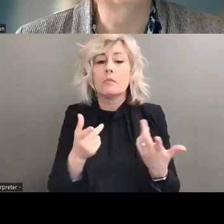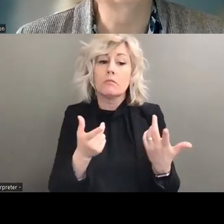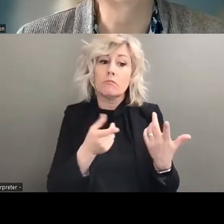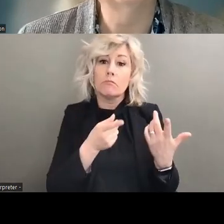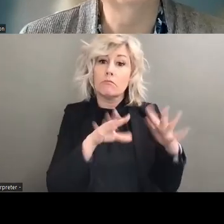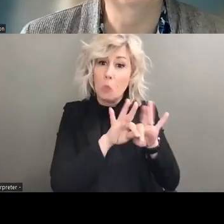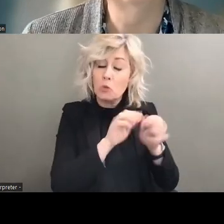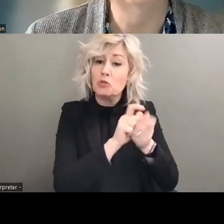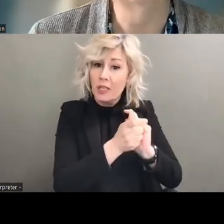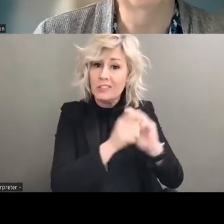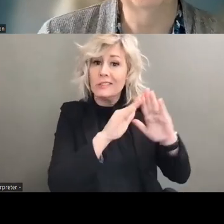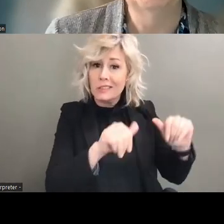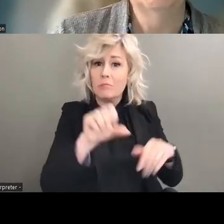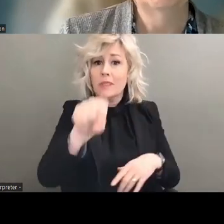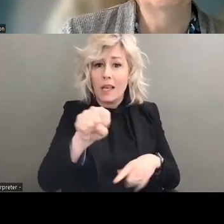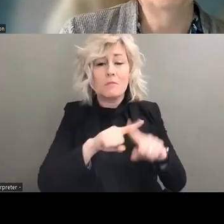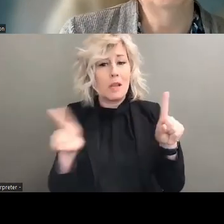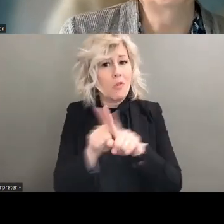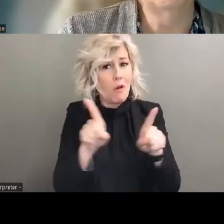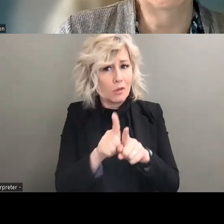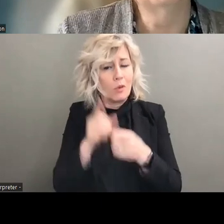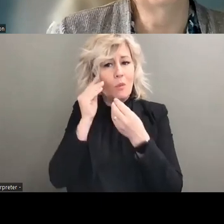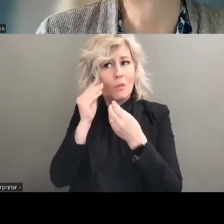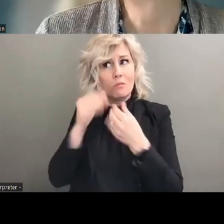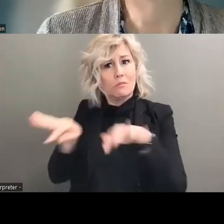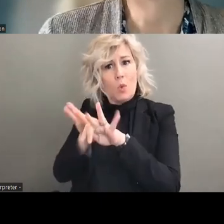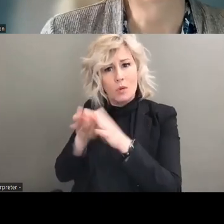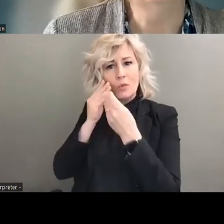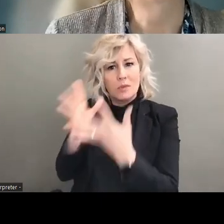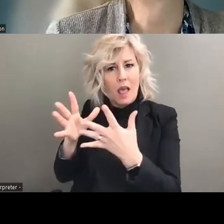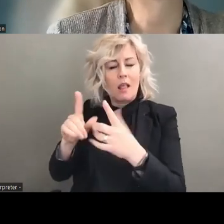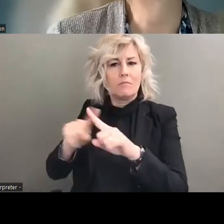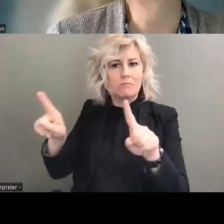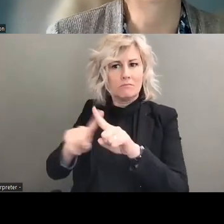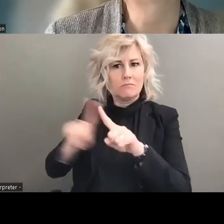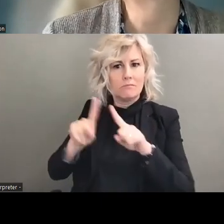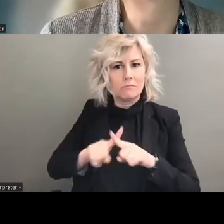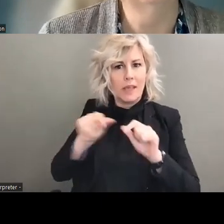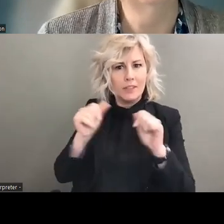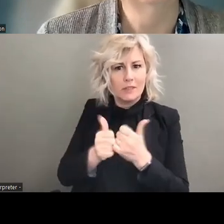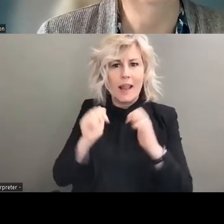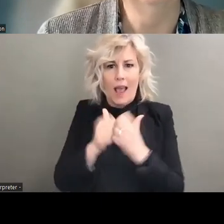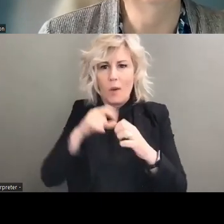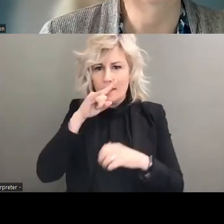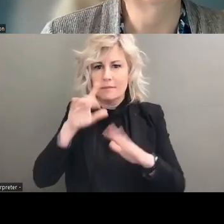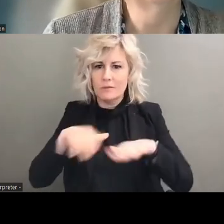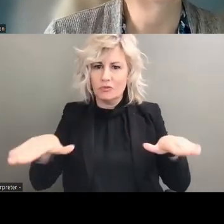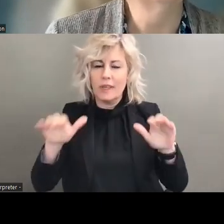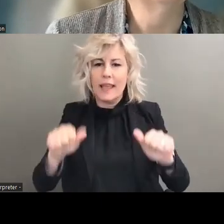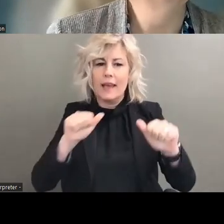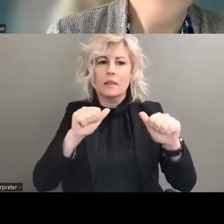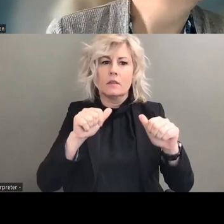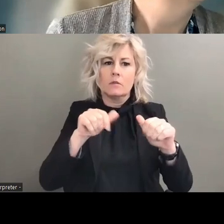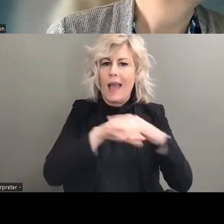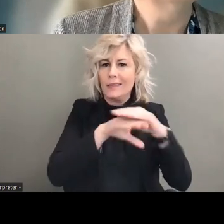to change the system, but to inform the various child serving agencies of how kids can access in-home